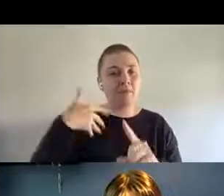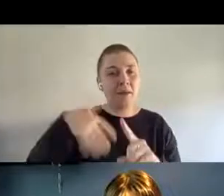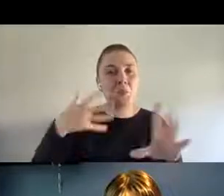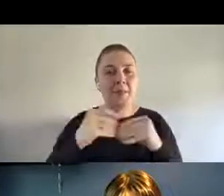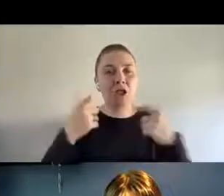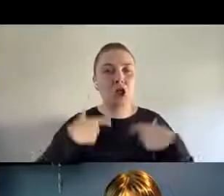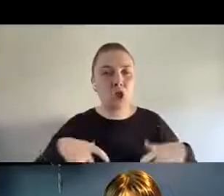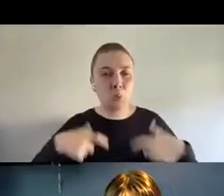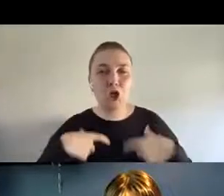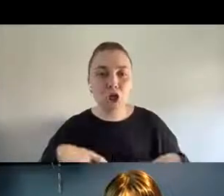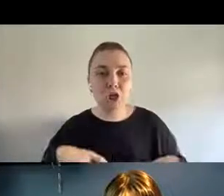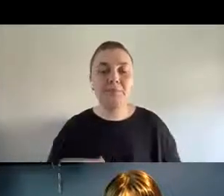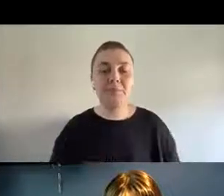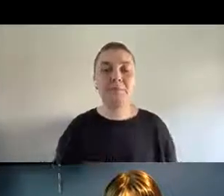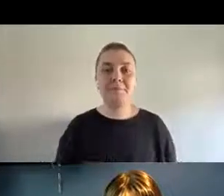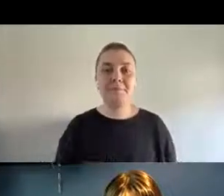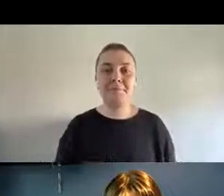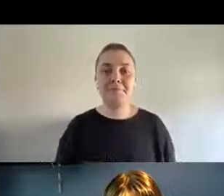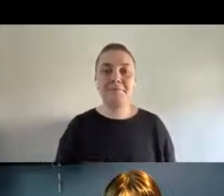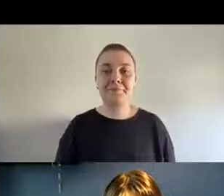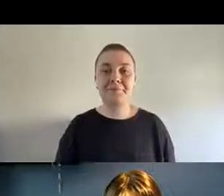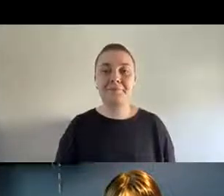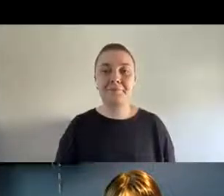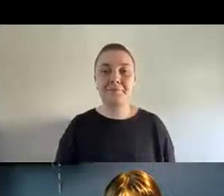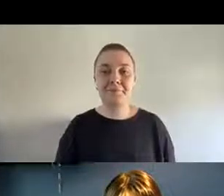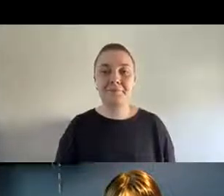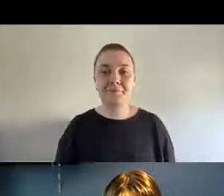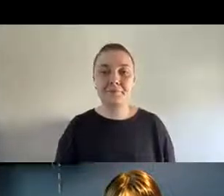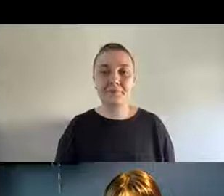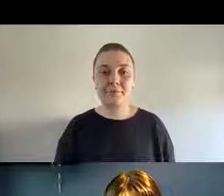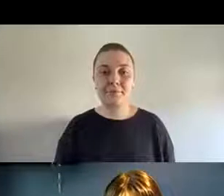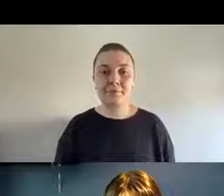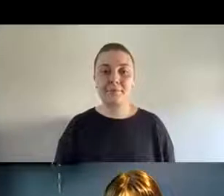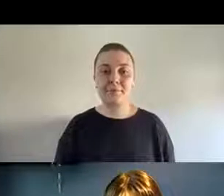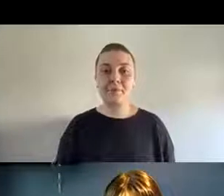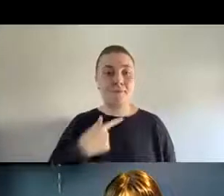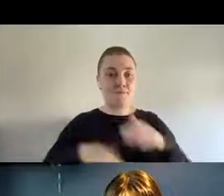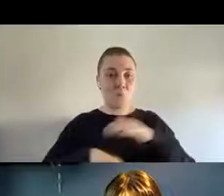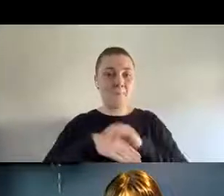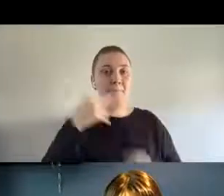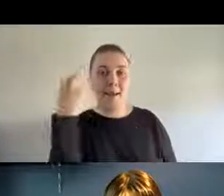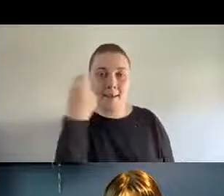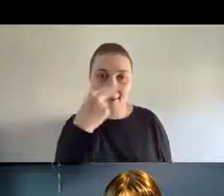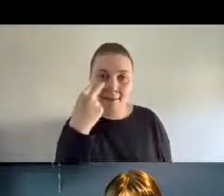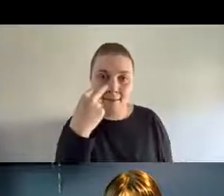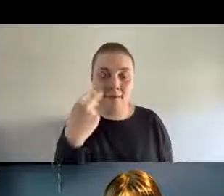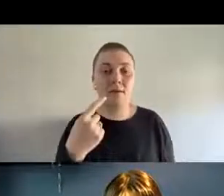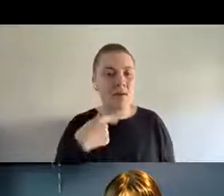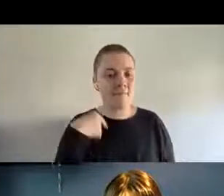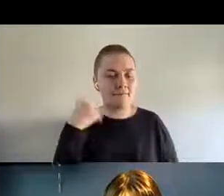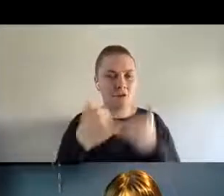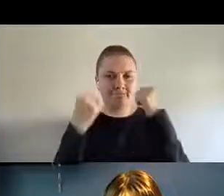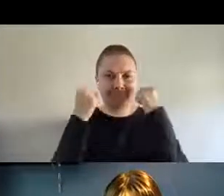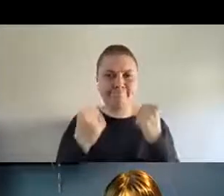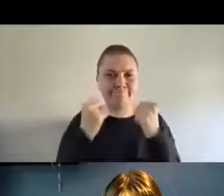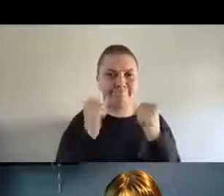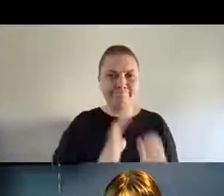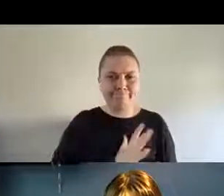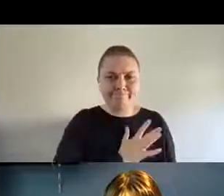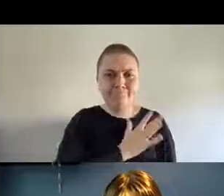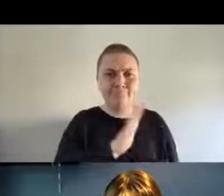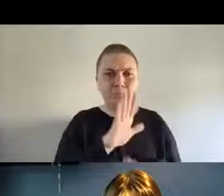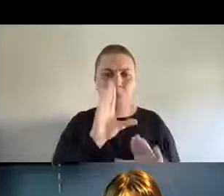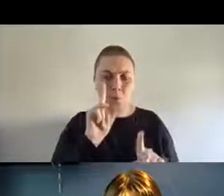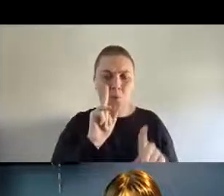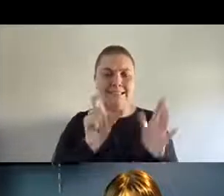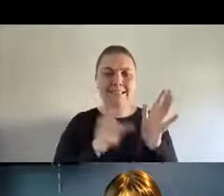work, and I'm totally blind, and I have a very strong interest in civic and